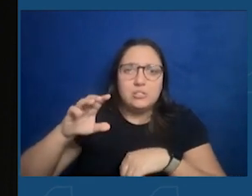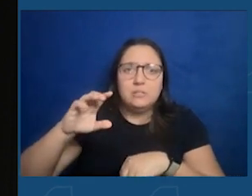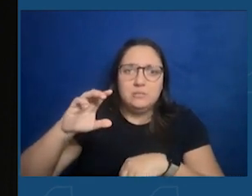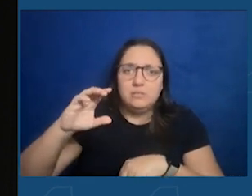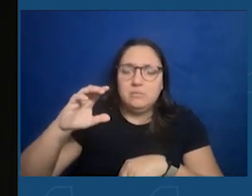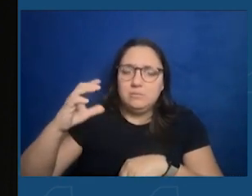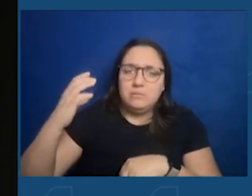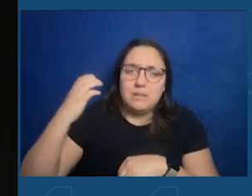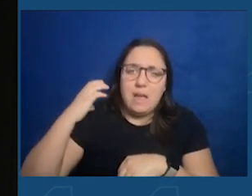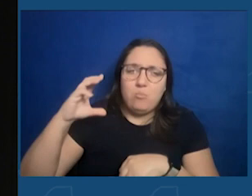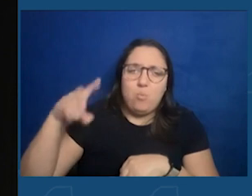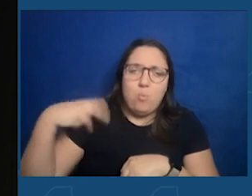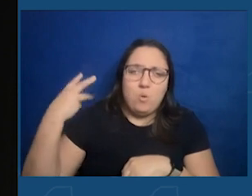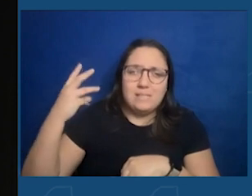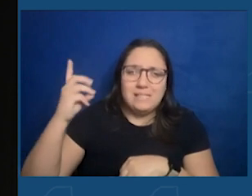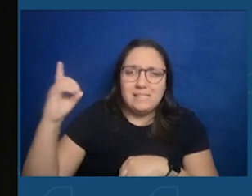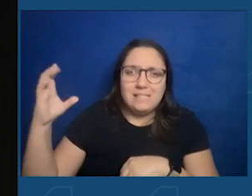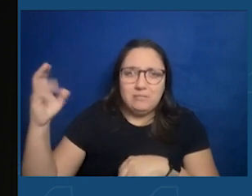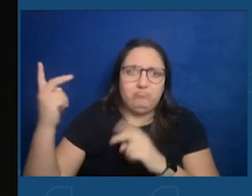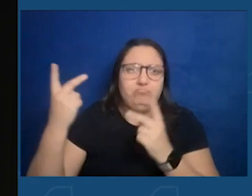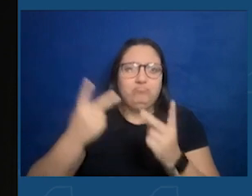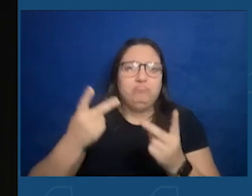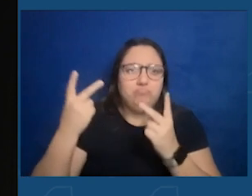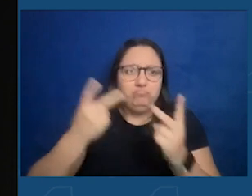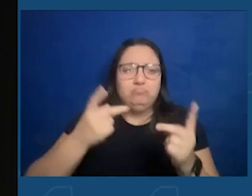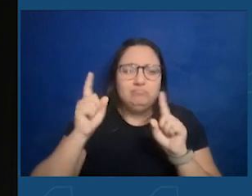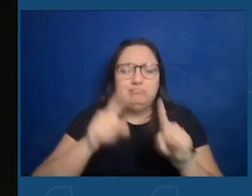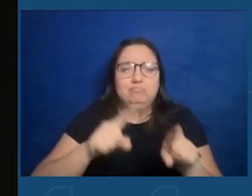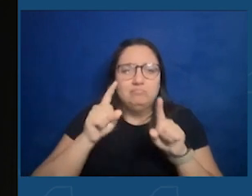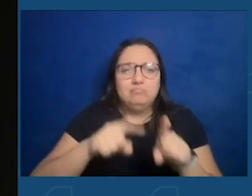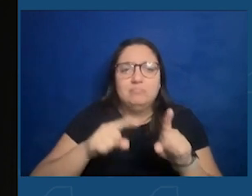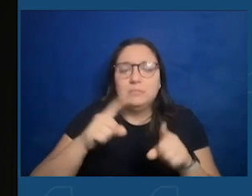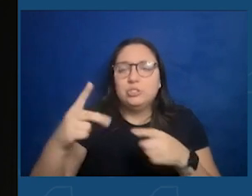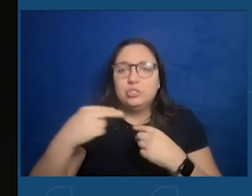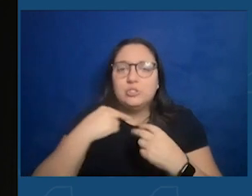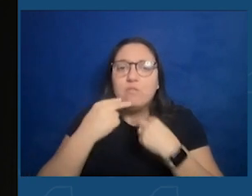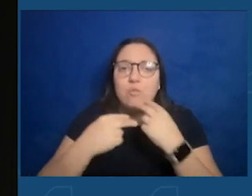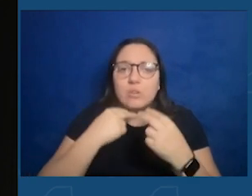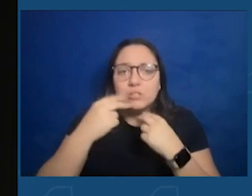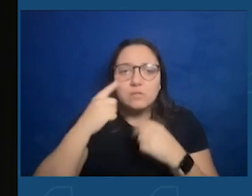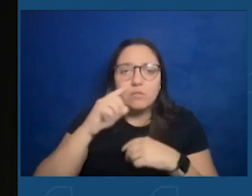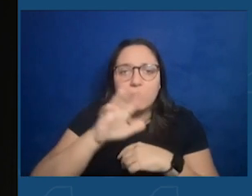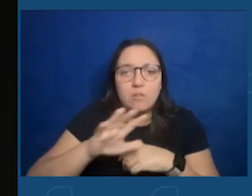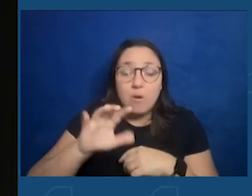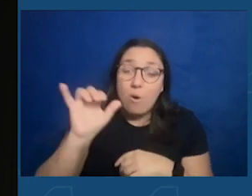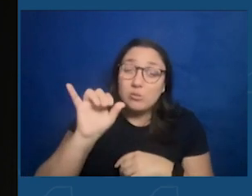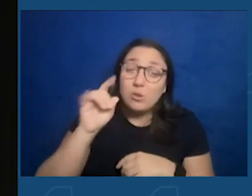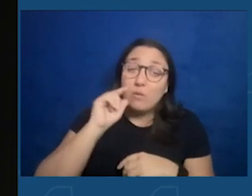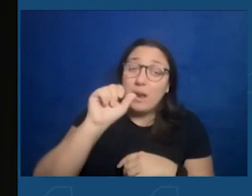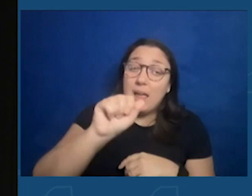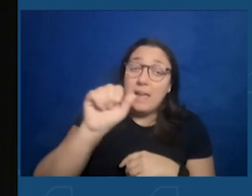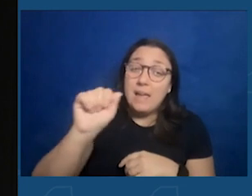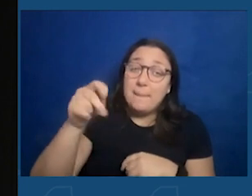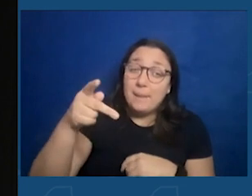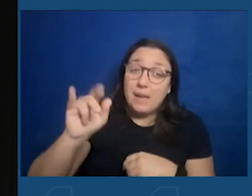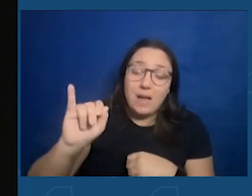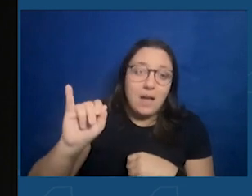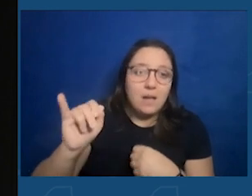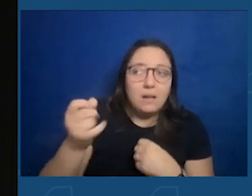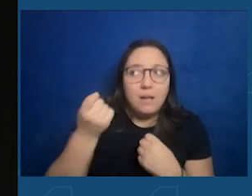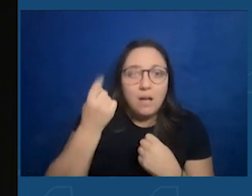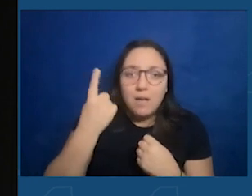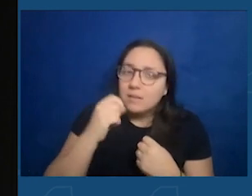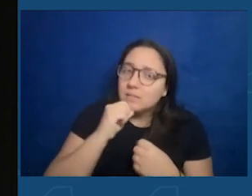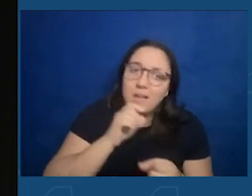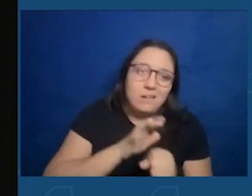for underserved communities, a voice for her people, and certainly a voice for the AAPI community, of which there's just not enough